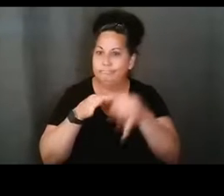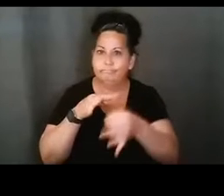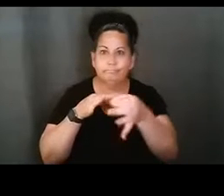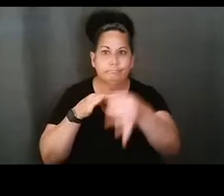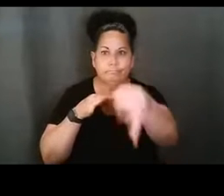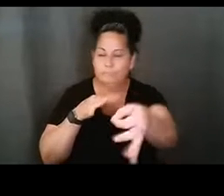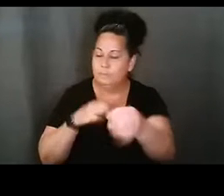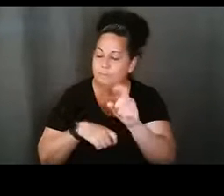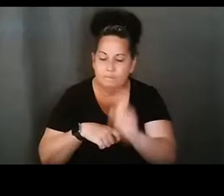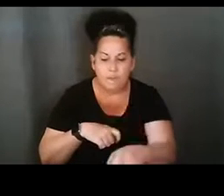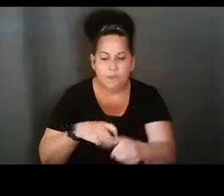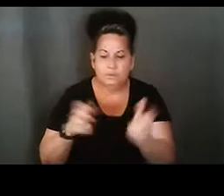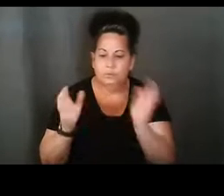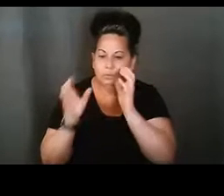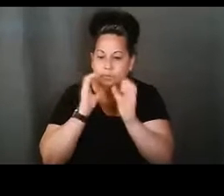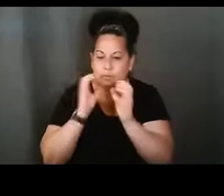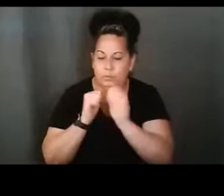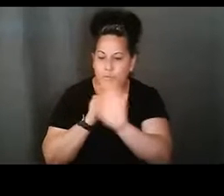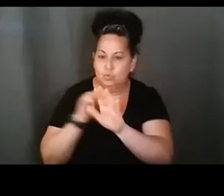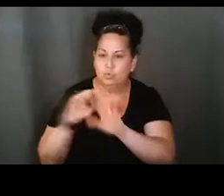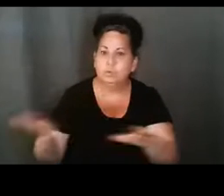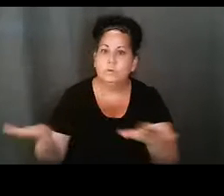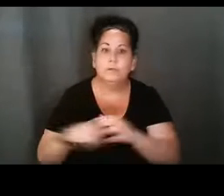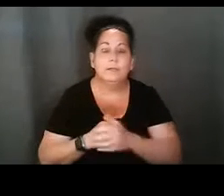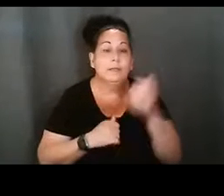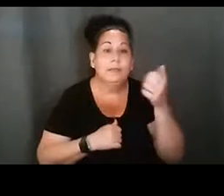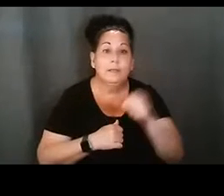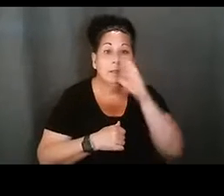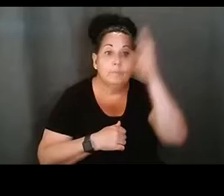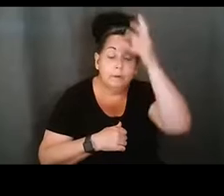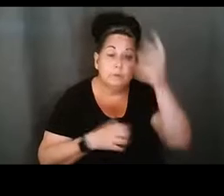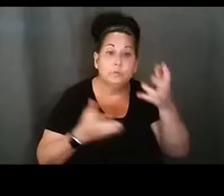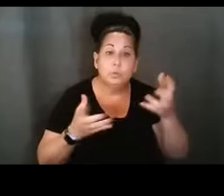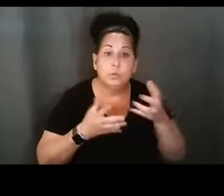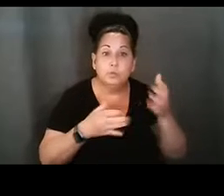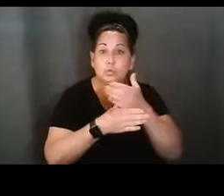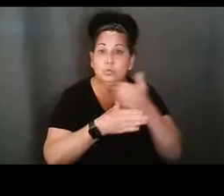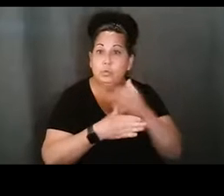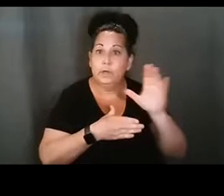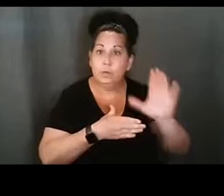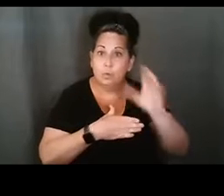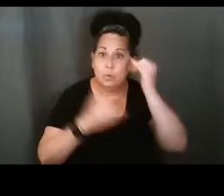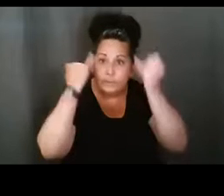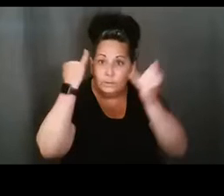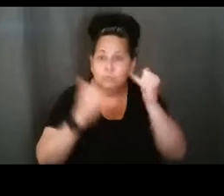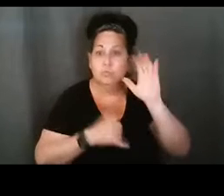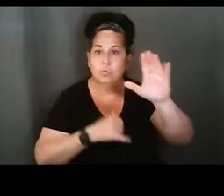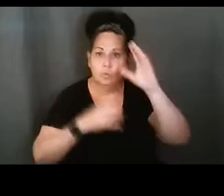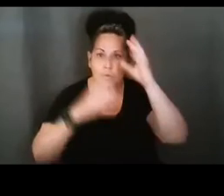children. Are there any parents that would like to unmute and share your thoughts or ask any questions?